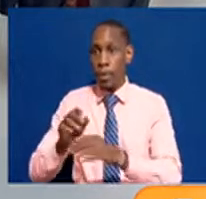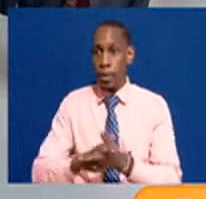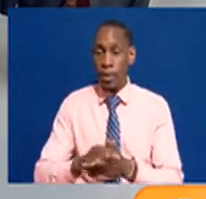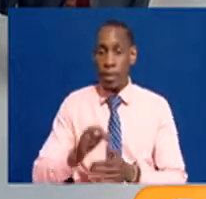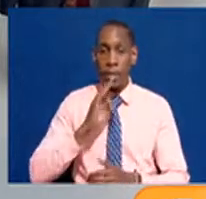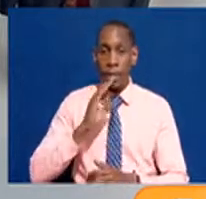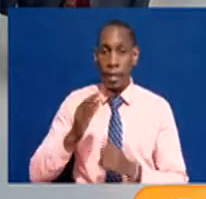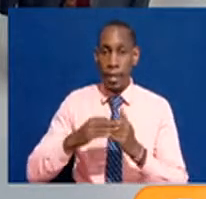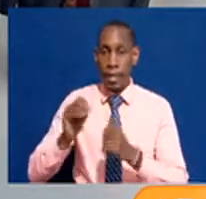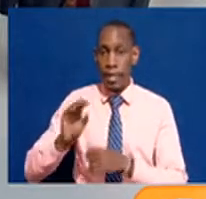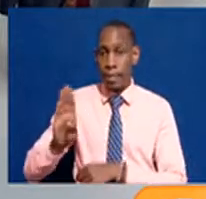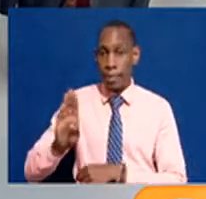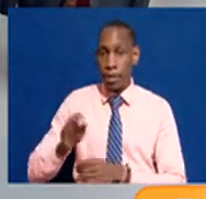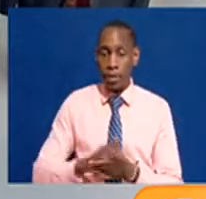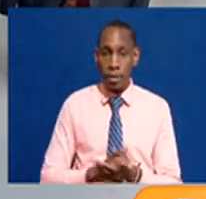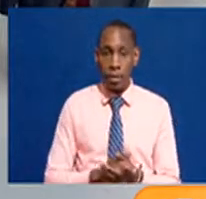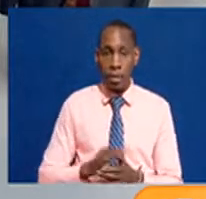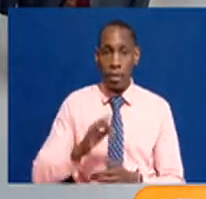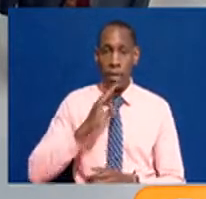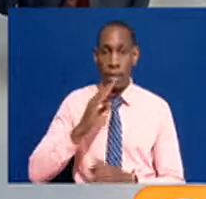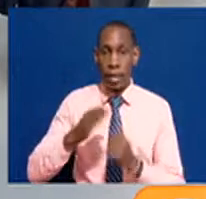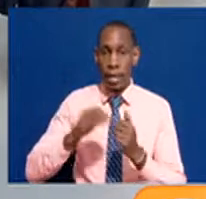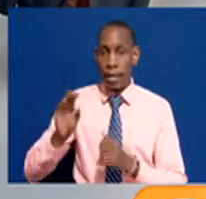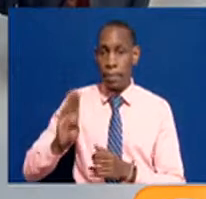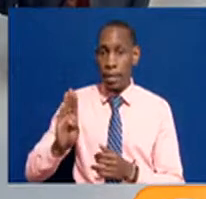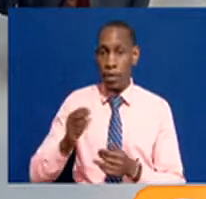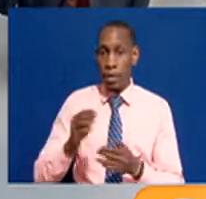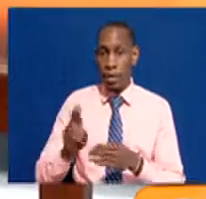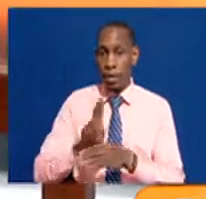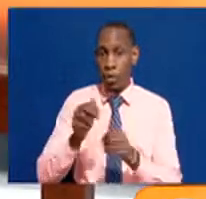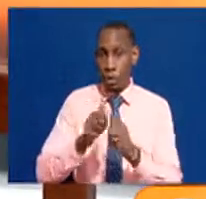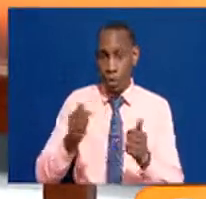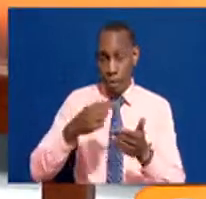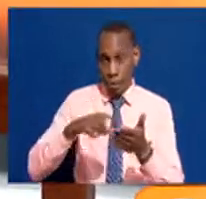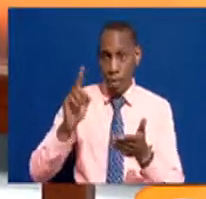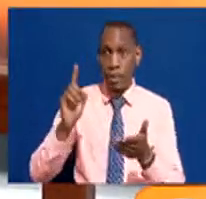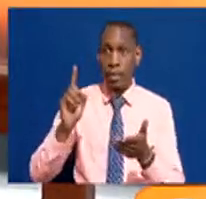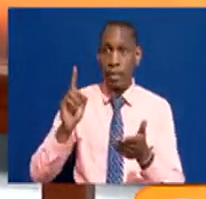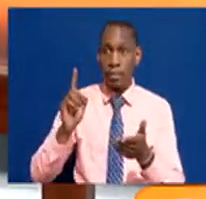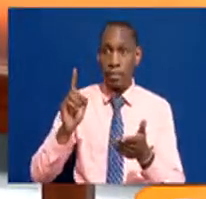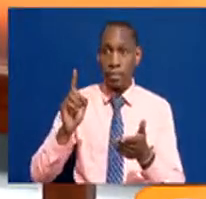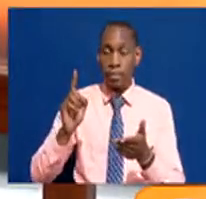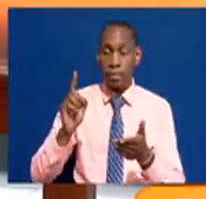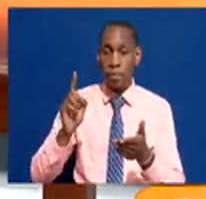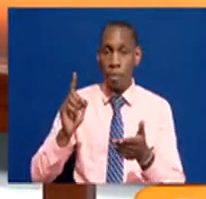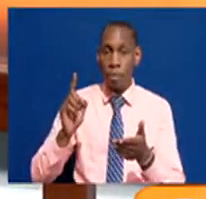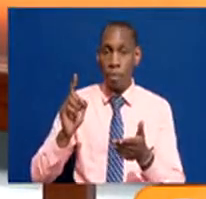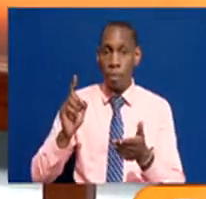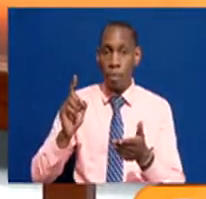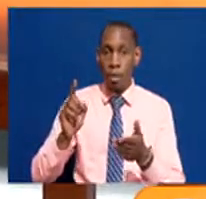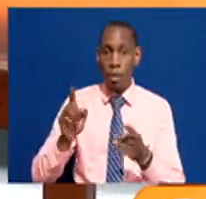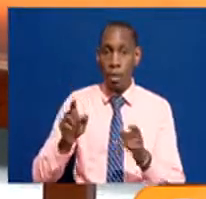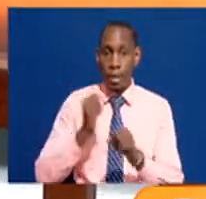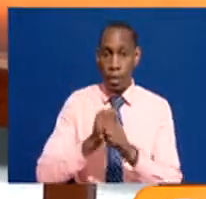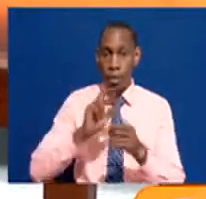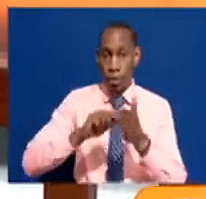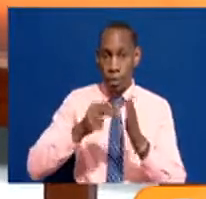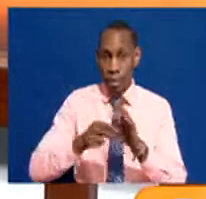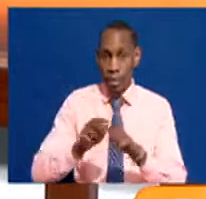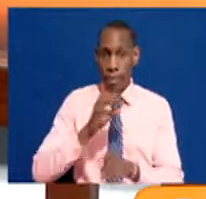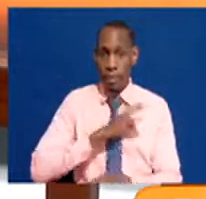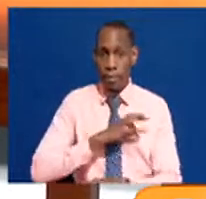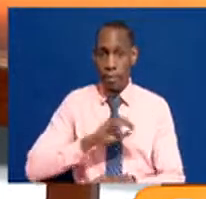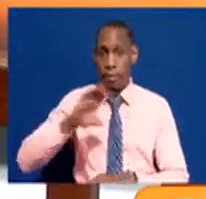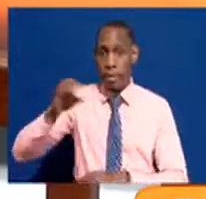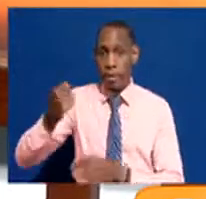380 billion. Billion. If the 380 billion are utilized correctly and do projects that will benefit